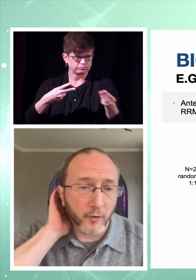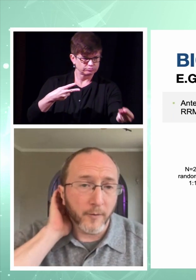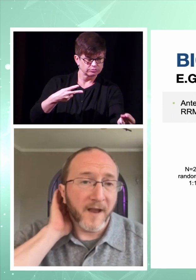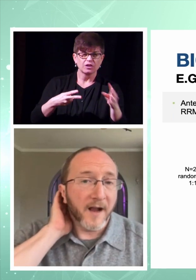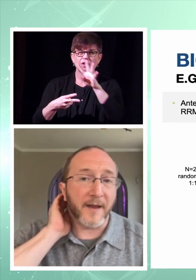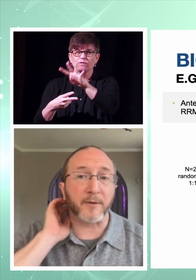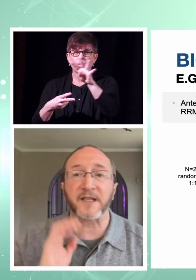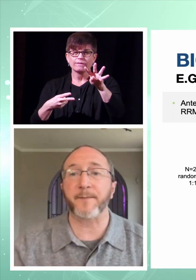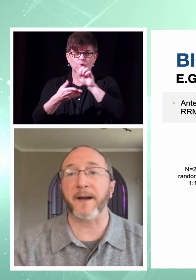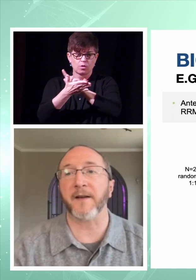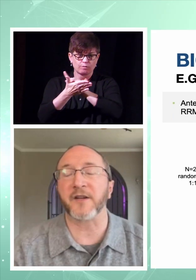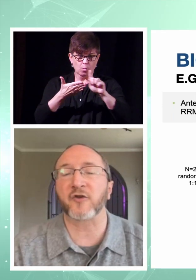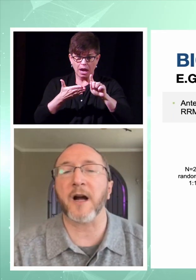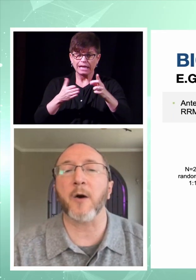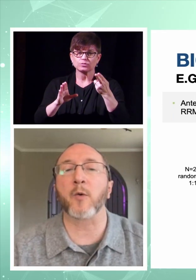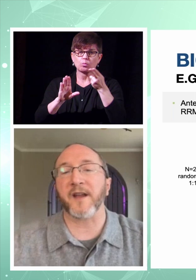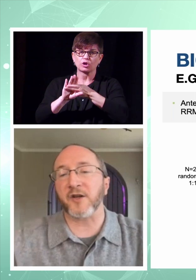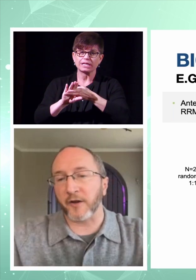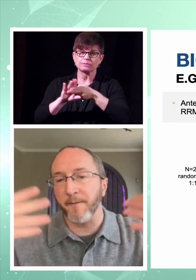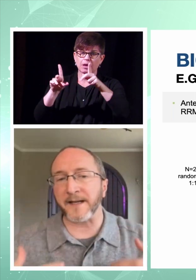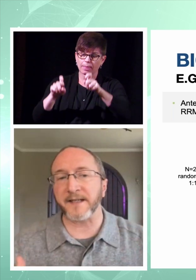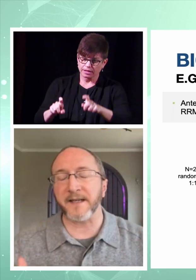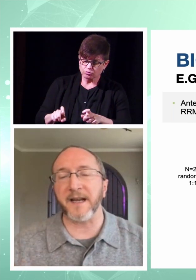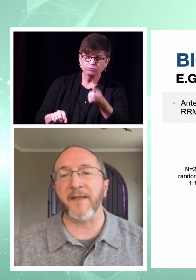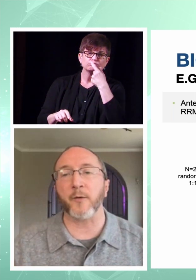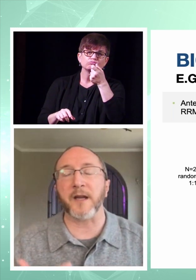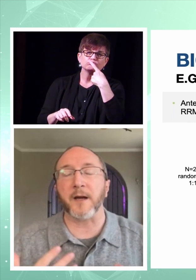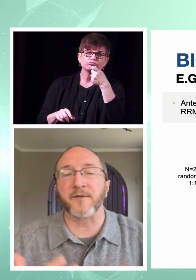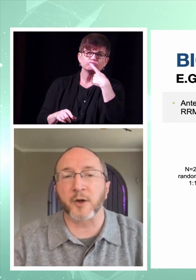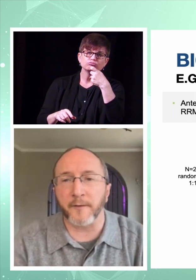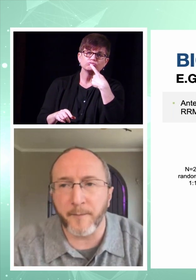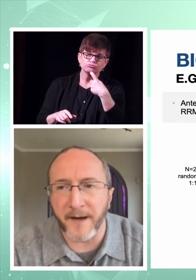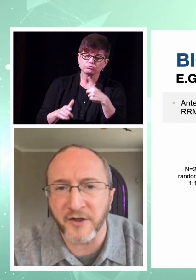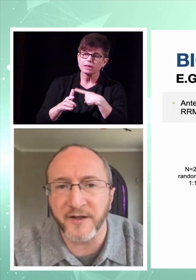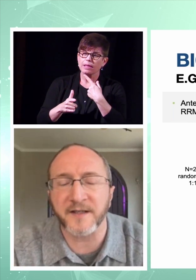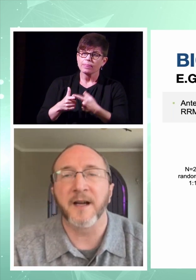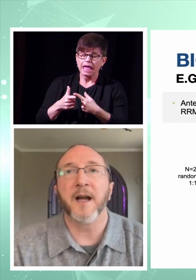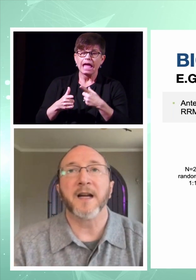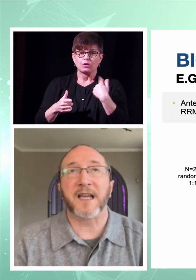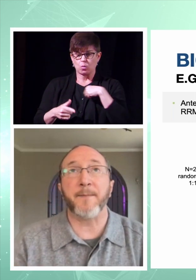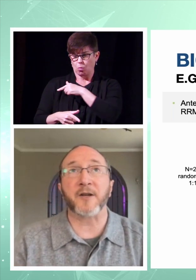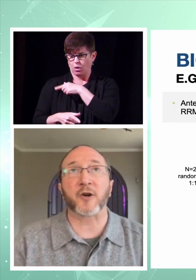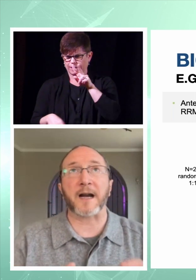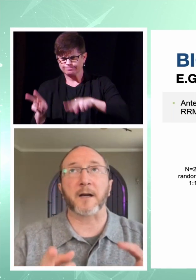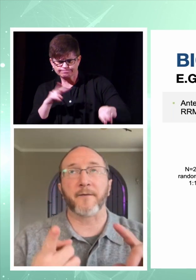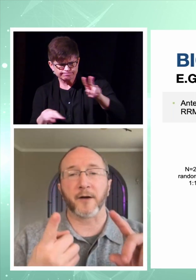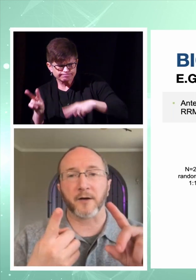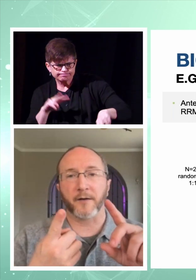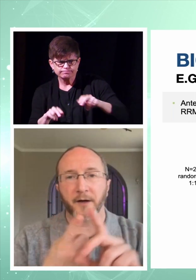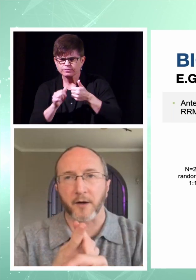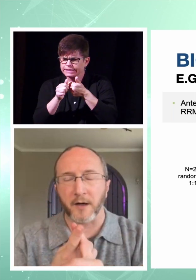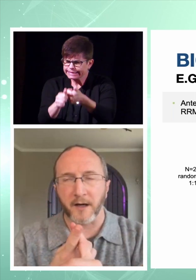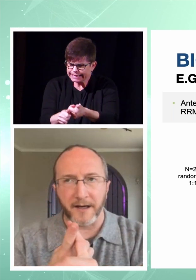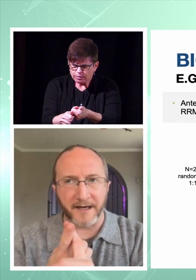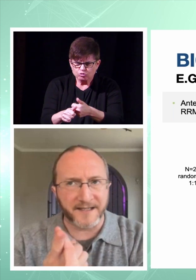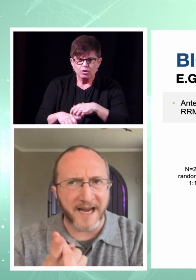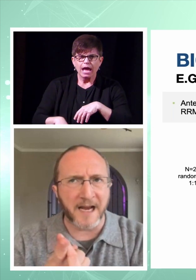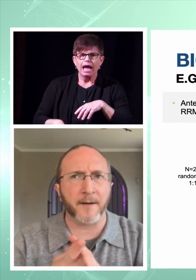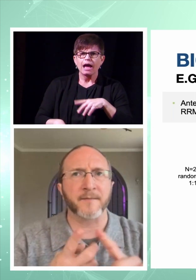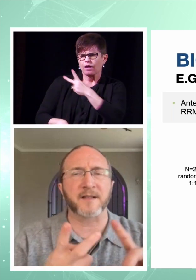in total, they participated in this trial where they took the medicine and then we observed the patients, keeping track of